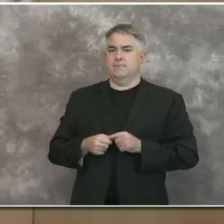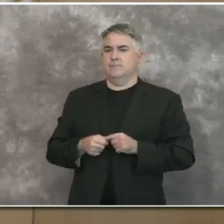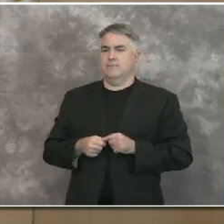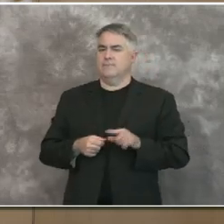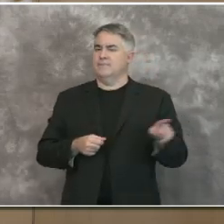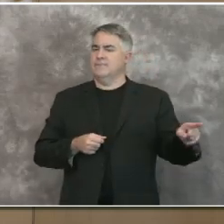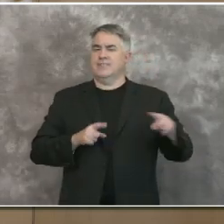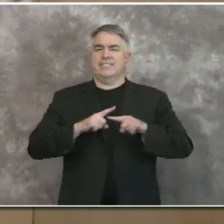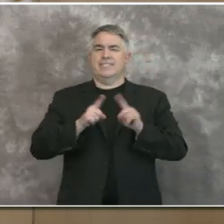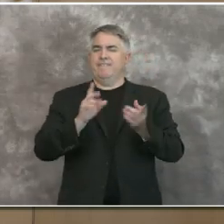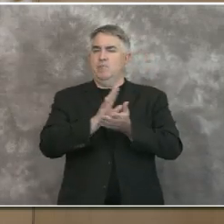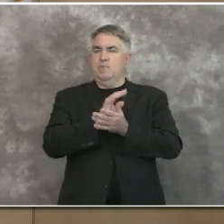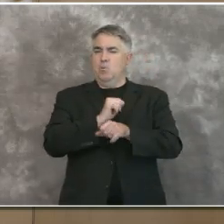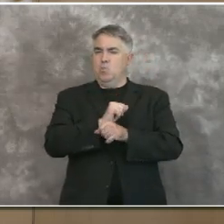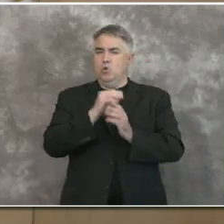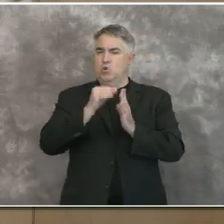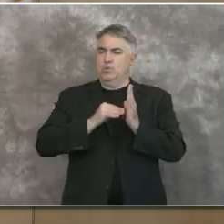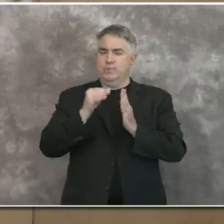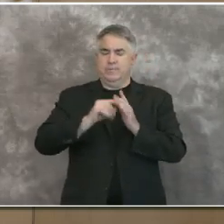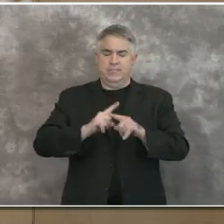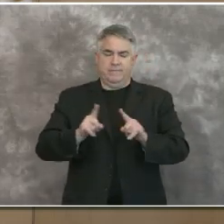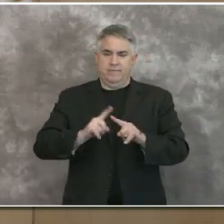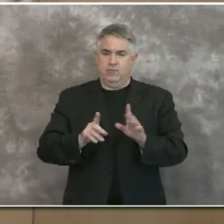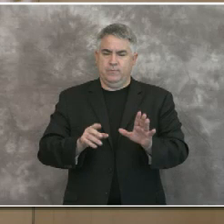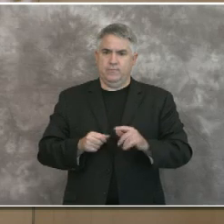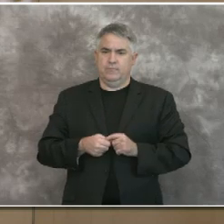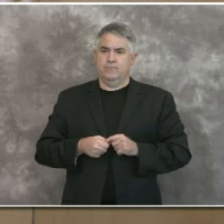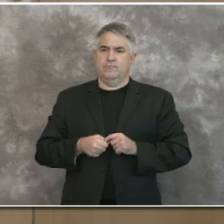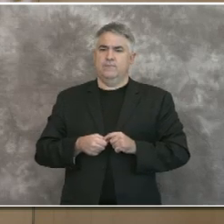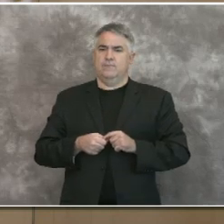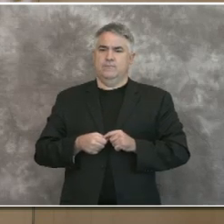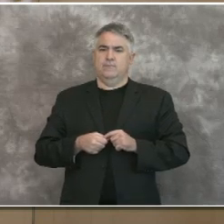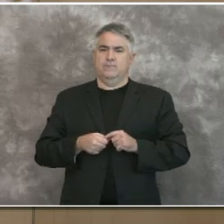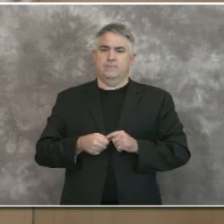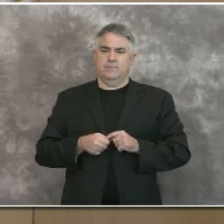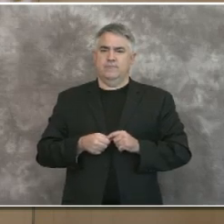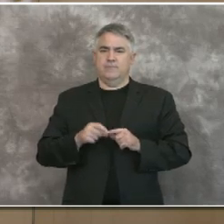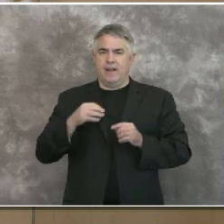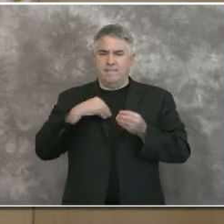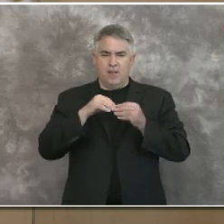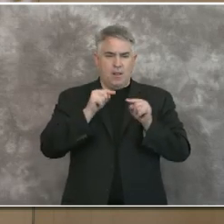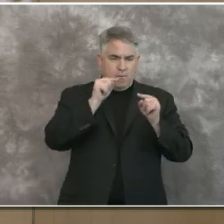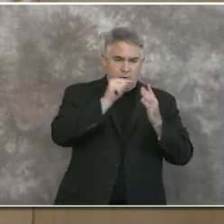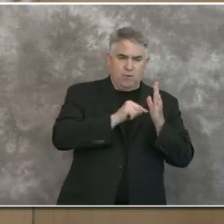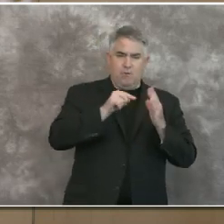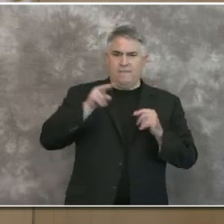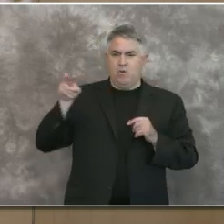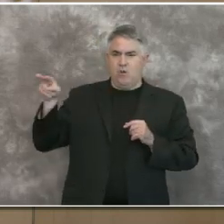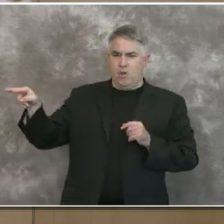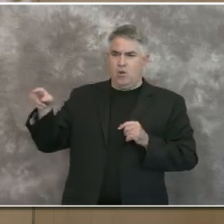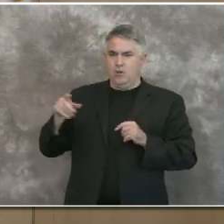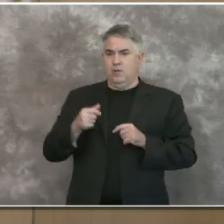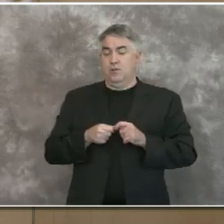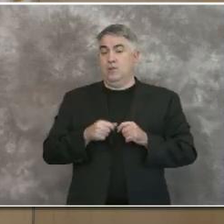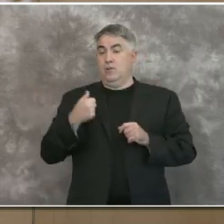document in terms of at least 4 or 5 different metrics. And I believe we might be one of the first. If